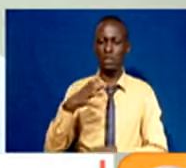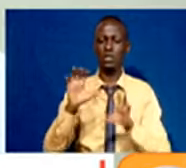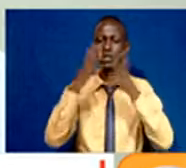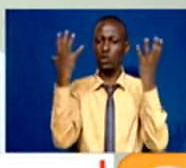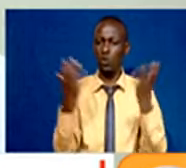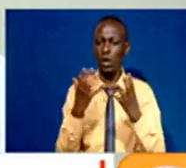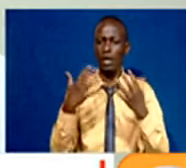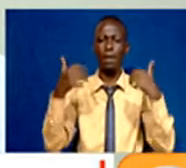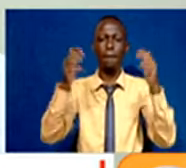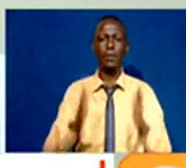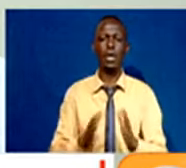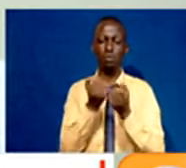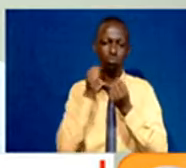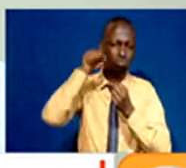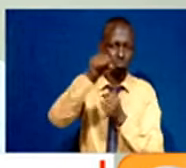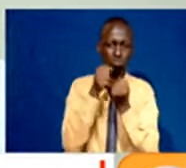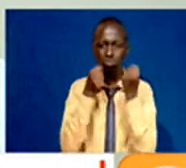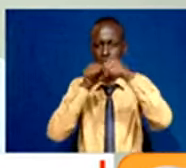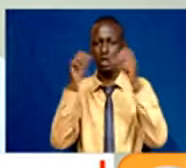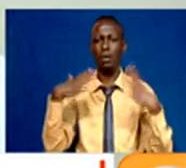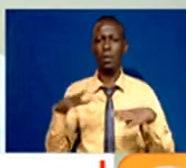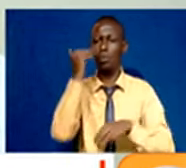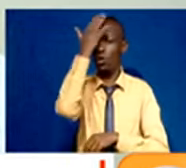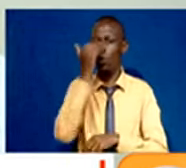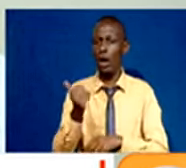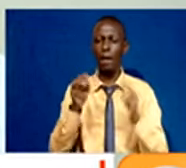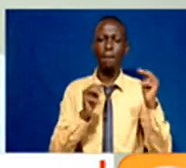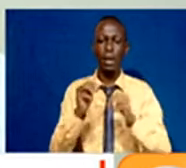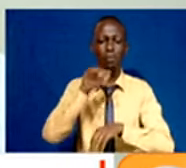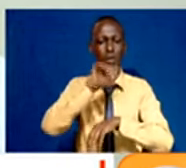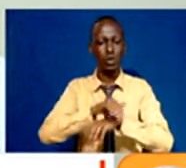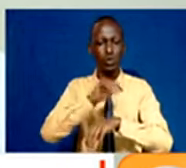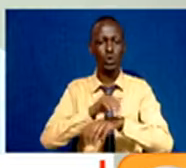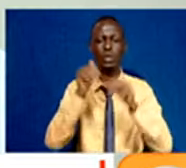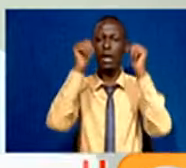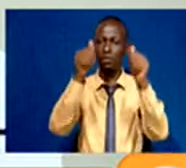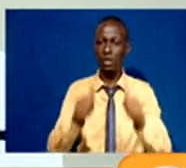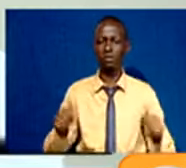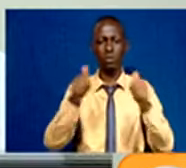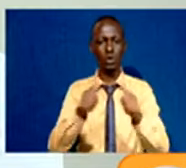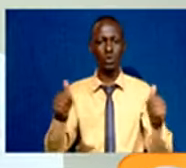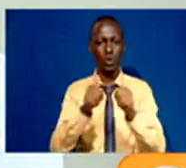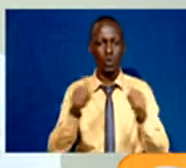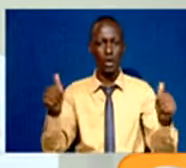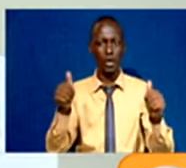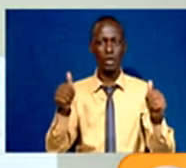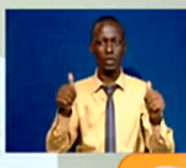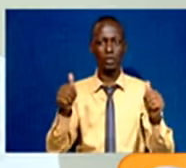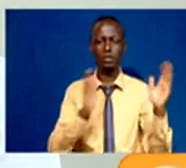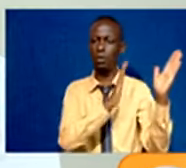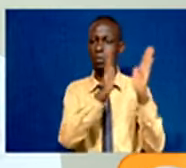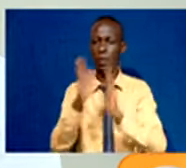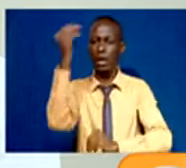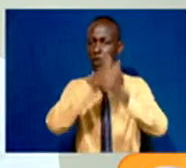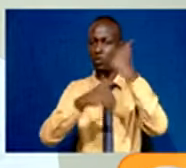boxers, and that comes from good management, good promotion, good marketing, professional structures